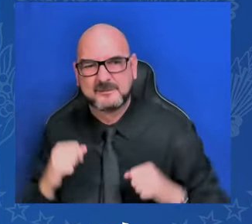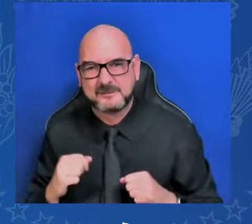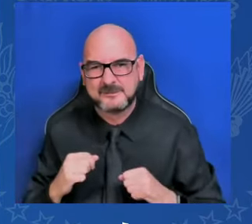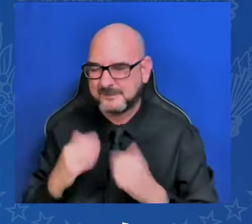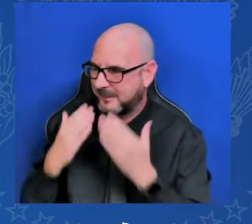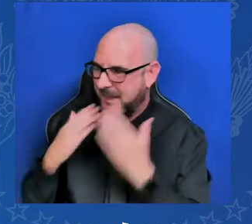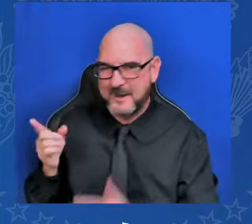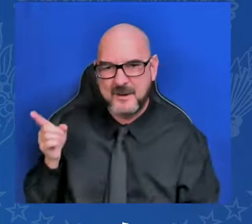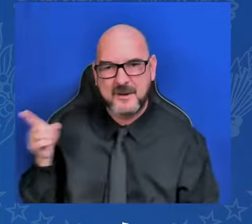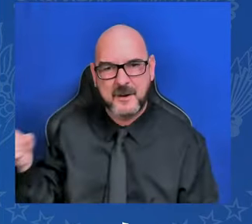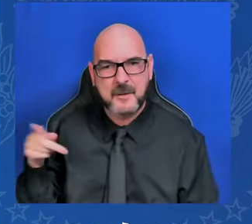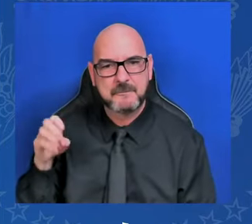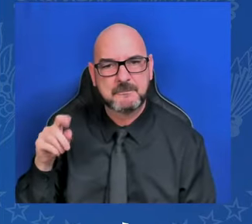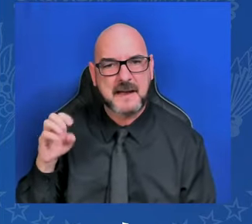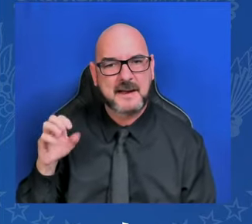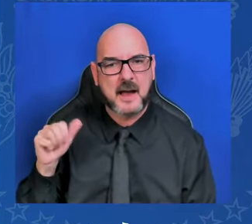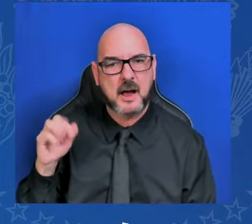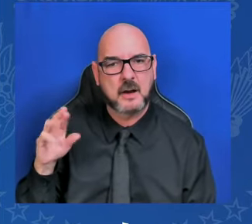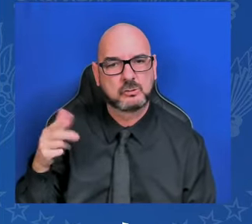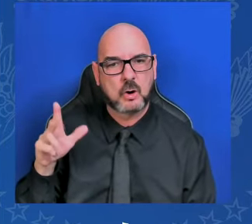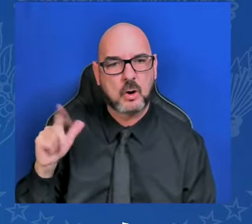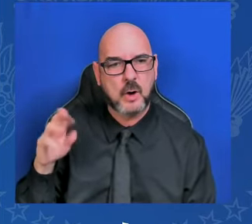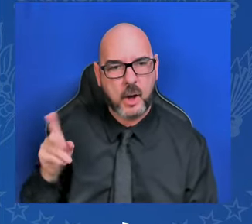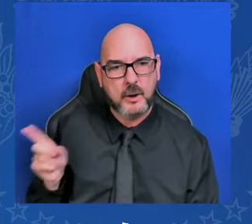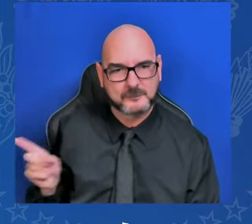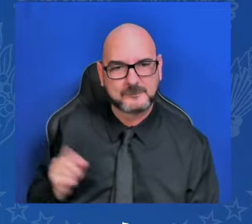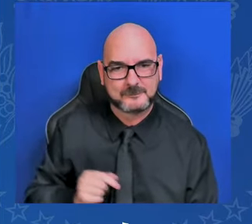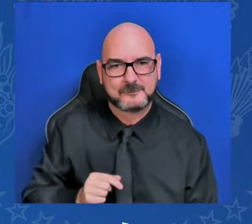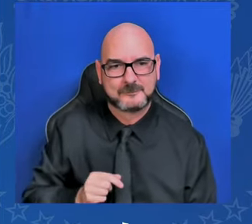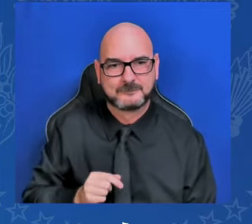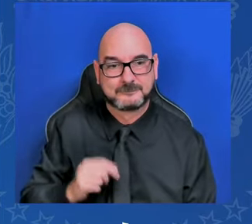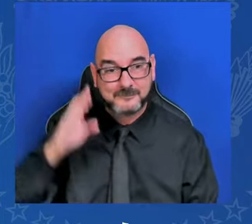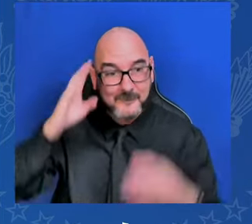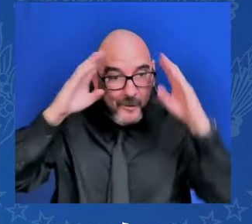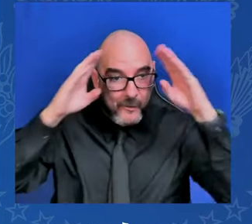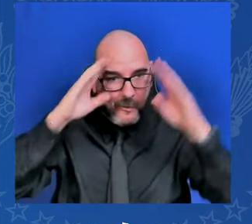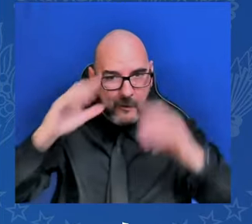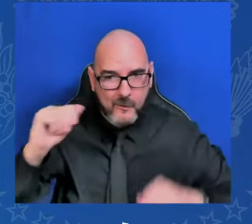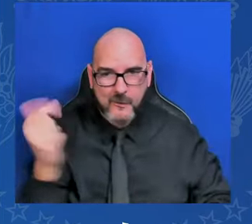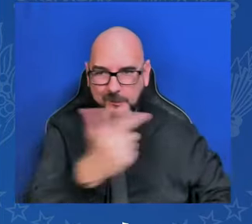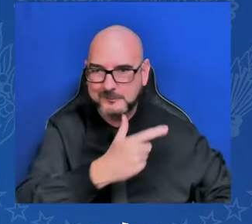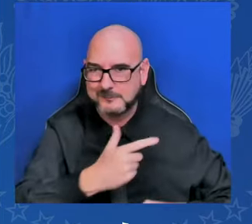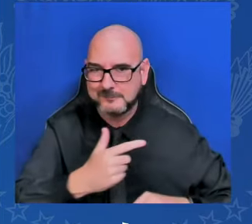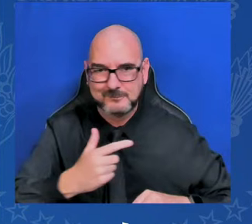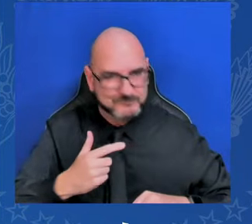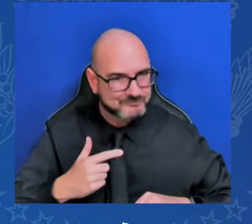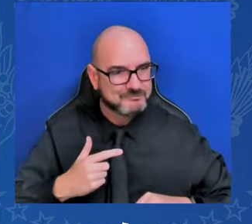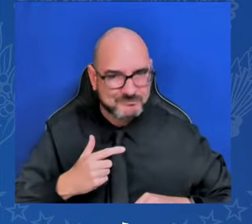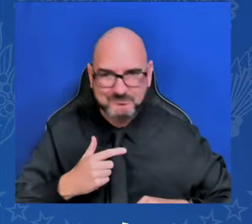Good afternoon, House Democrats. So good to see all of you.